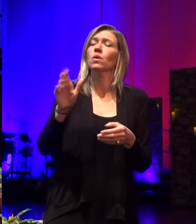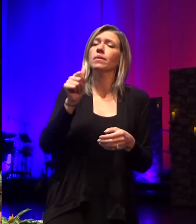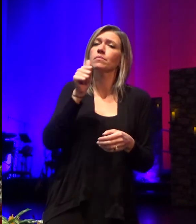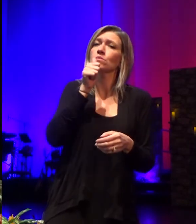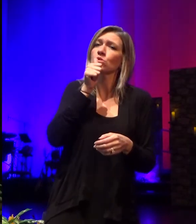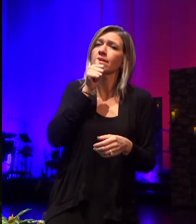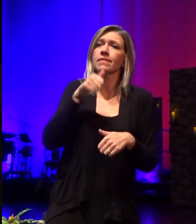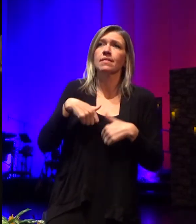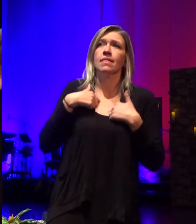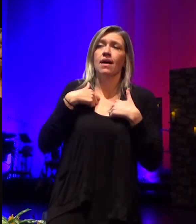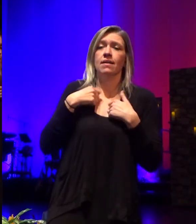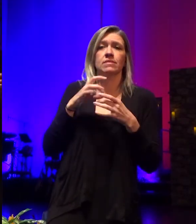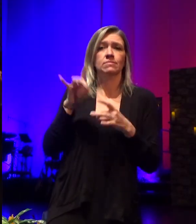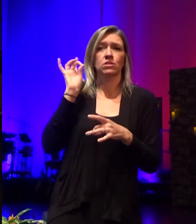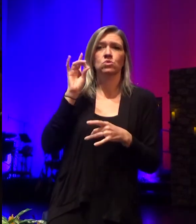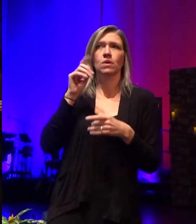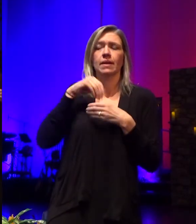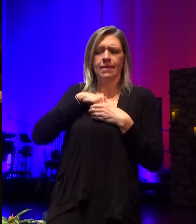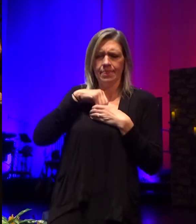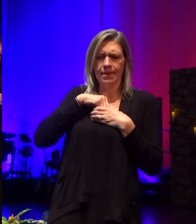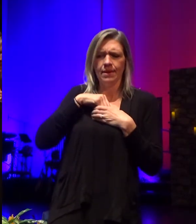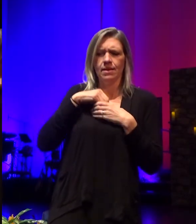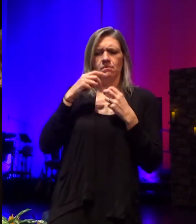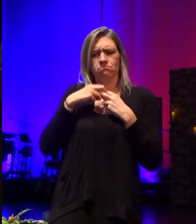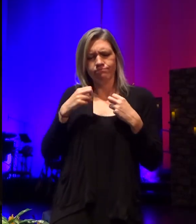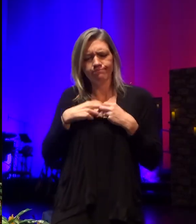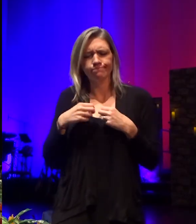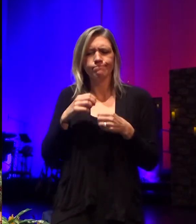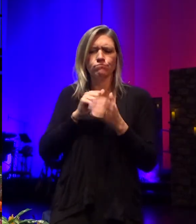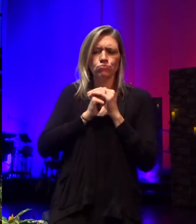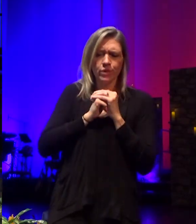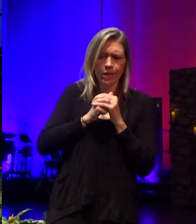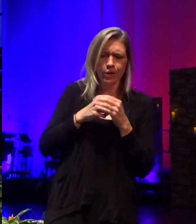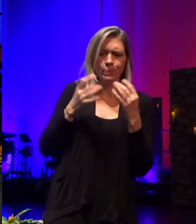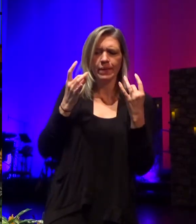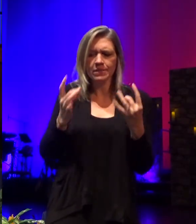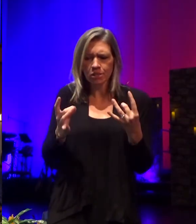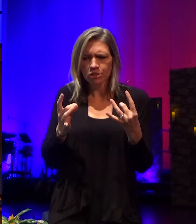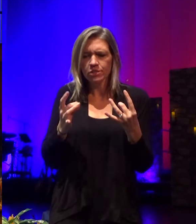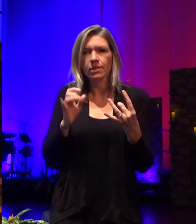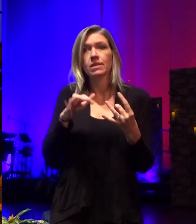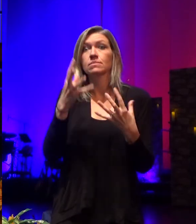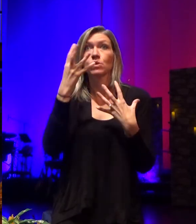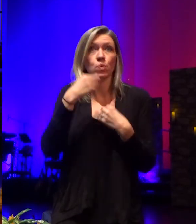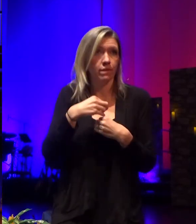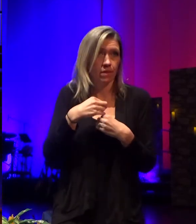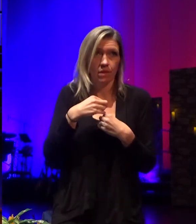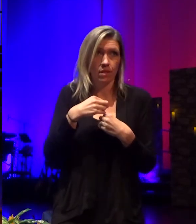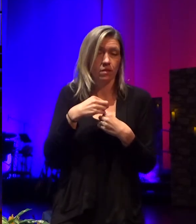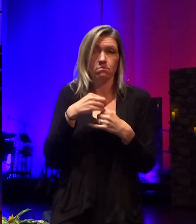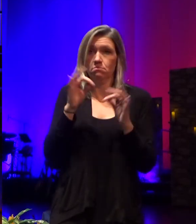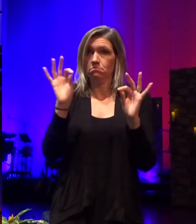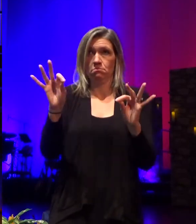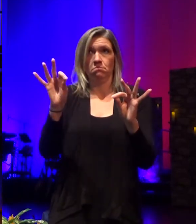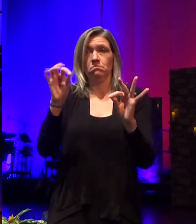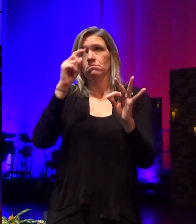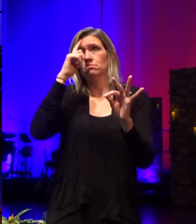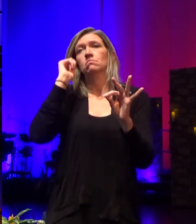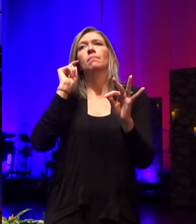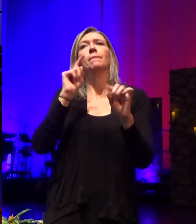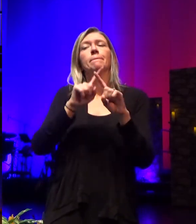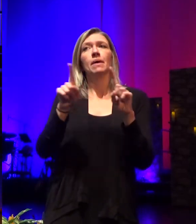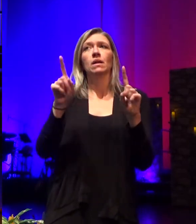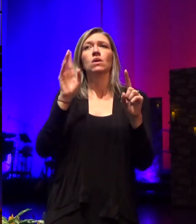you go within, as it were, and you do your prayer work and your meditation work and that's beautiful. And yet it reaches a